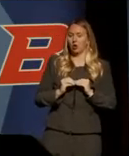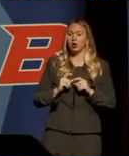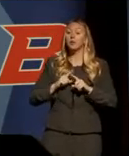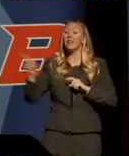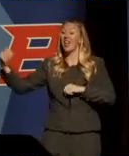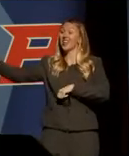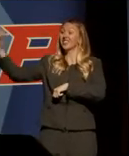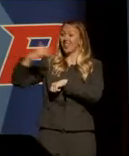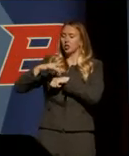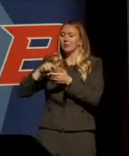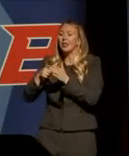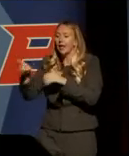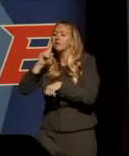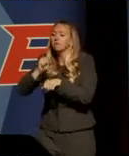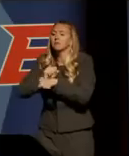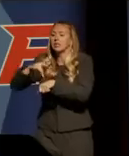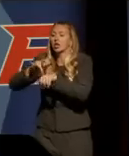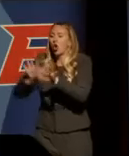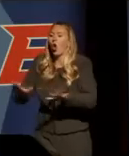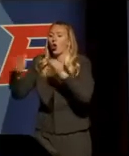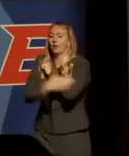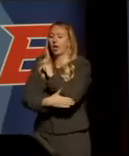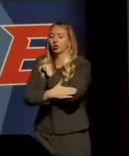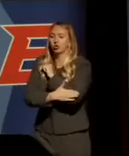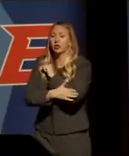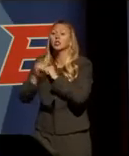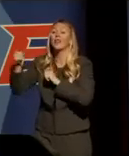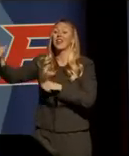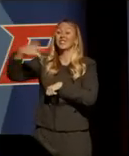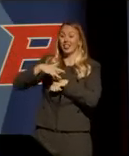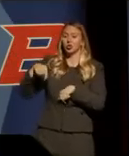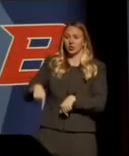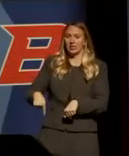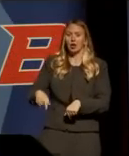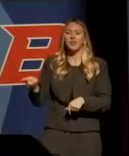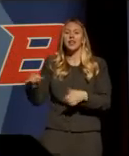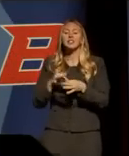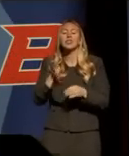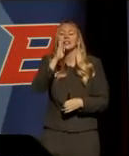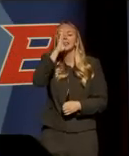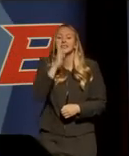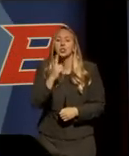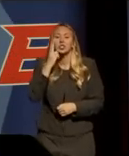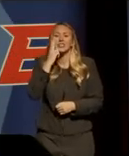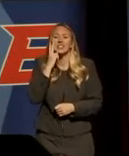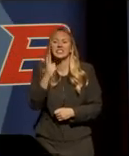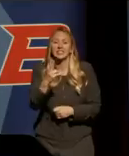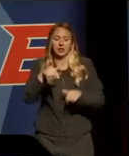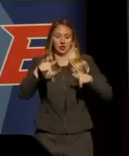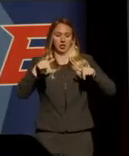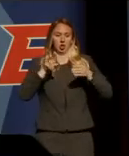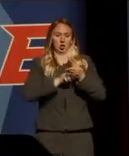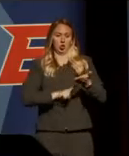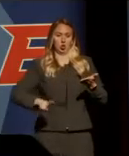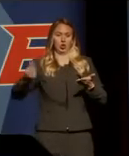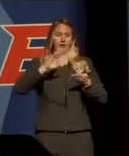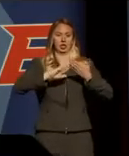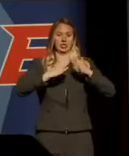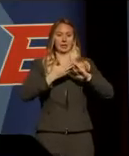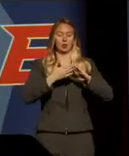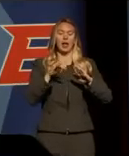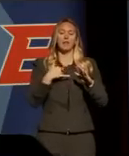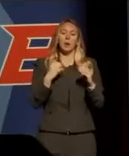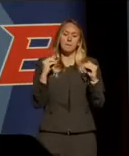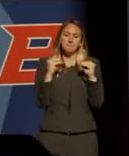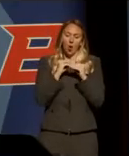and said they had never seen a university community with more